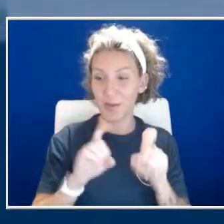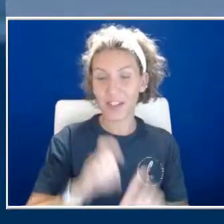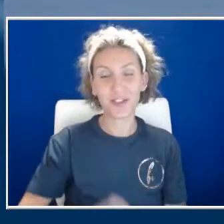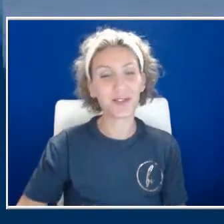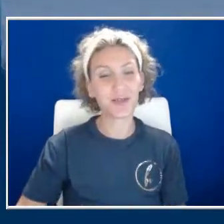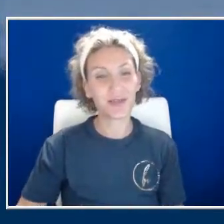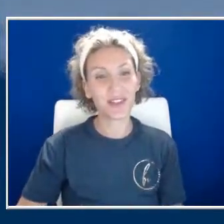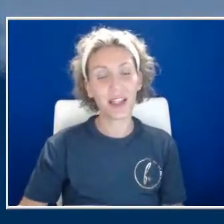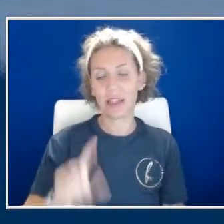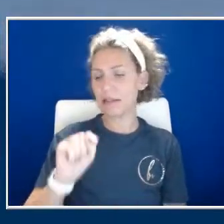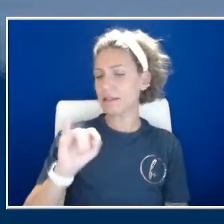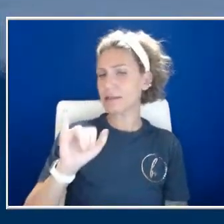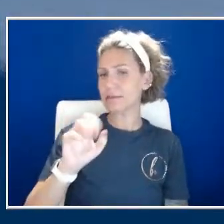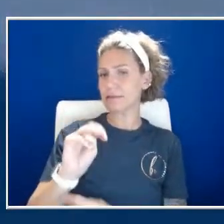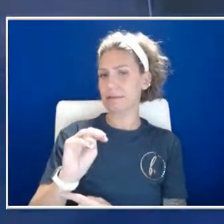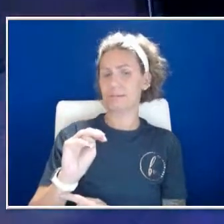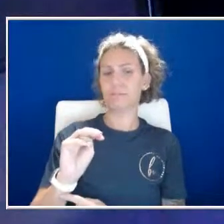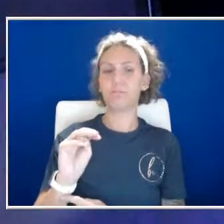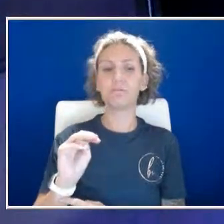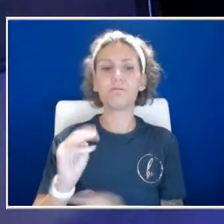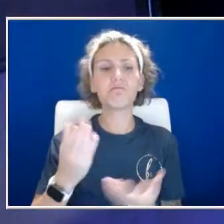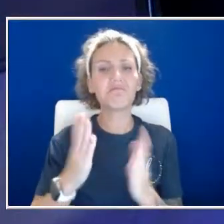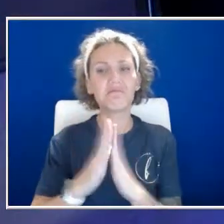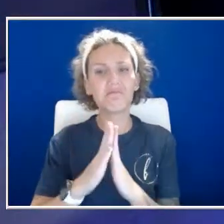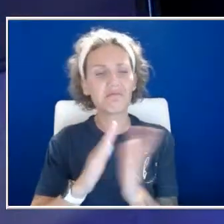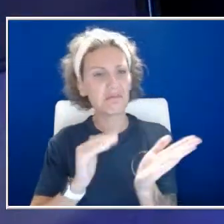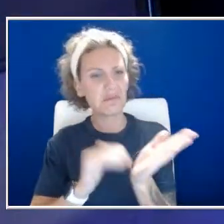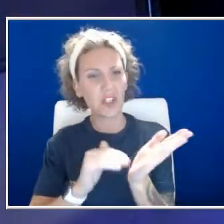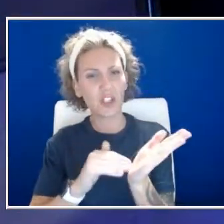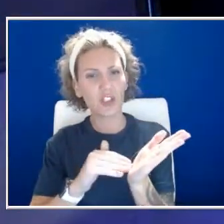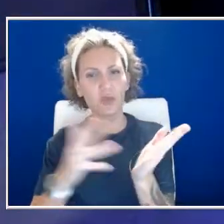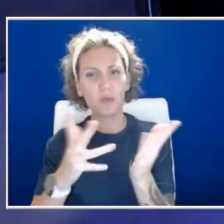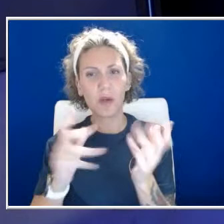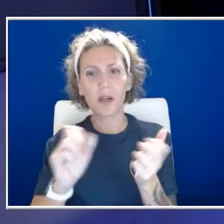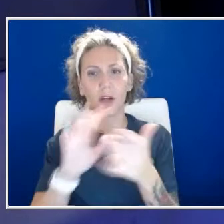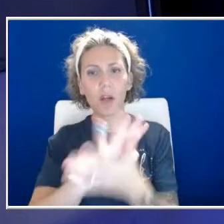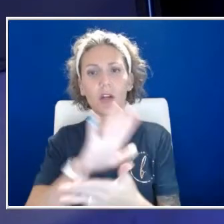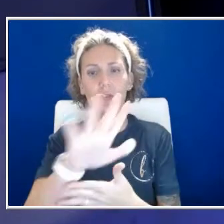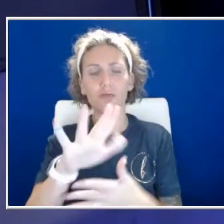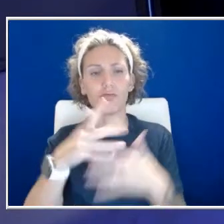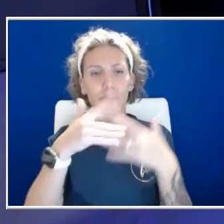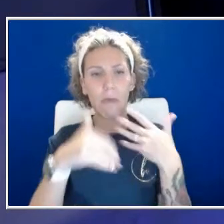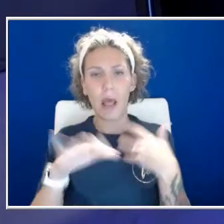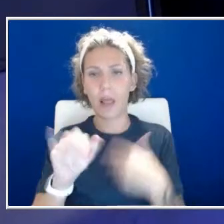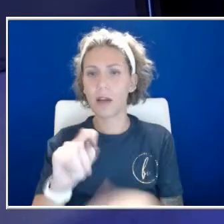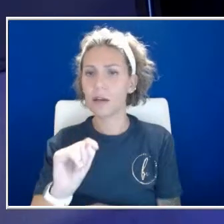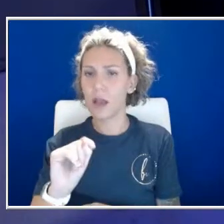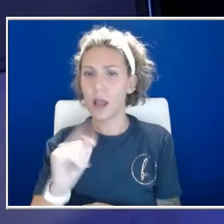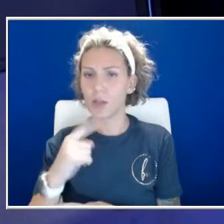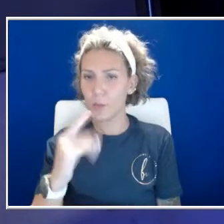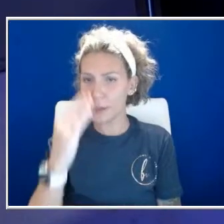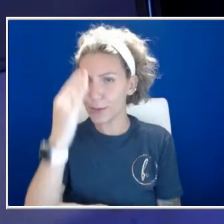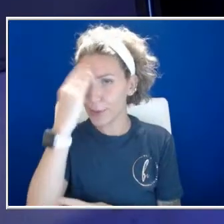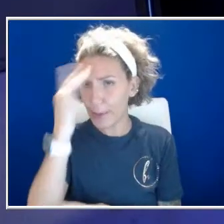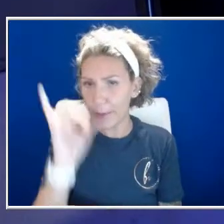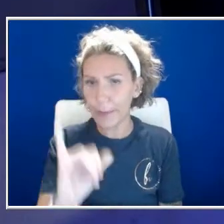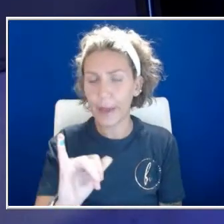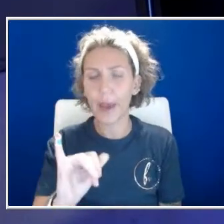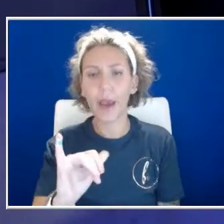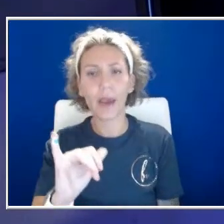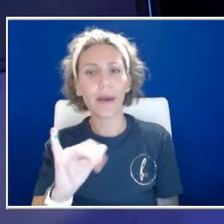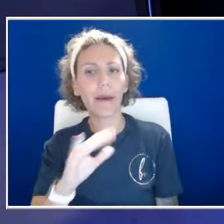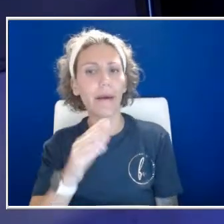know, Dr. Ebersol, do we know what caused Lori's blood clot? Do we know that after you're done